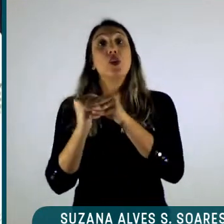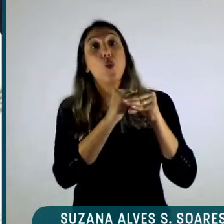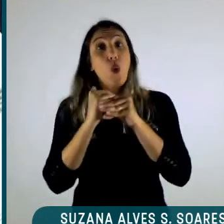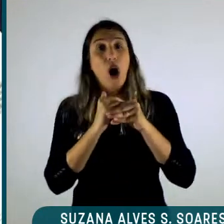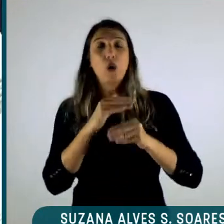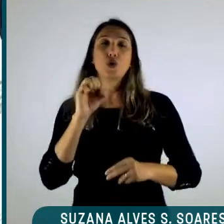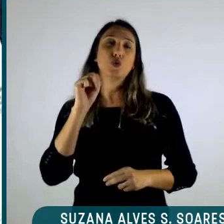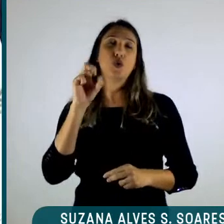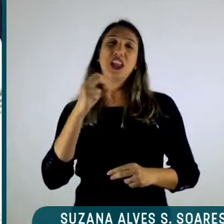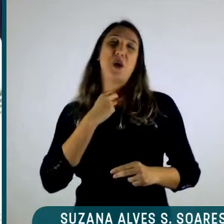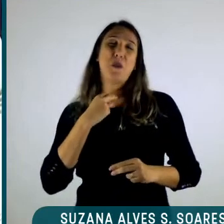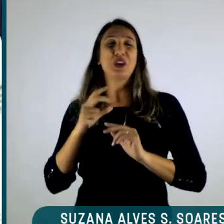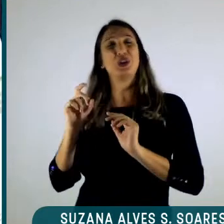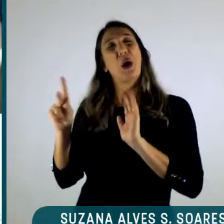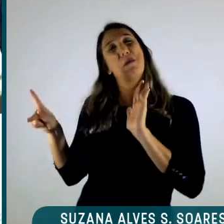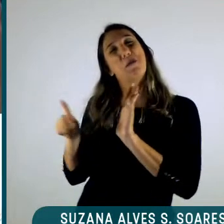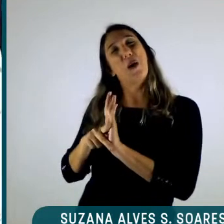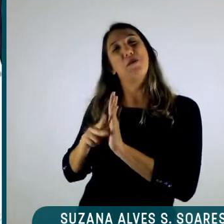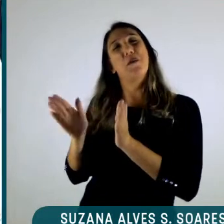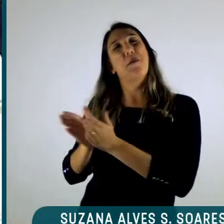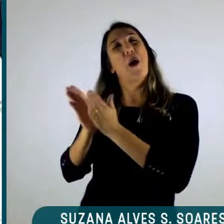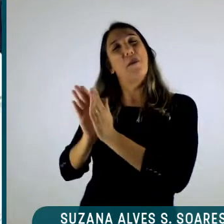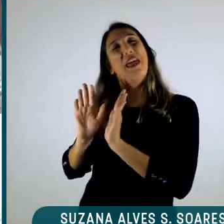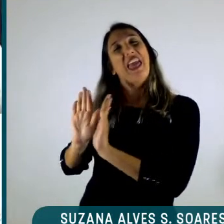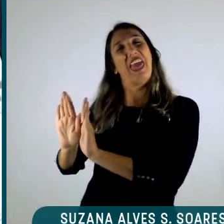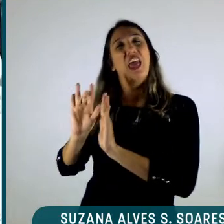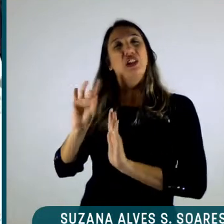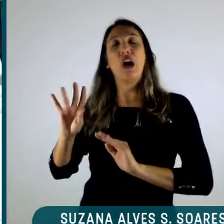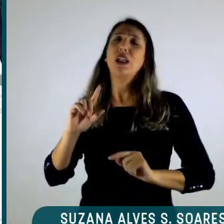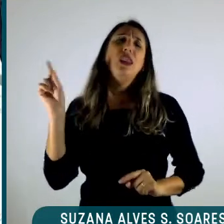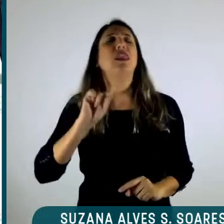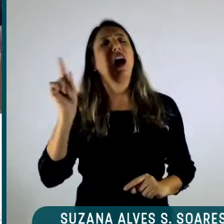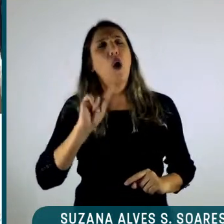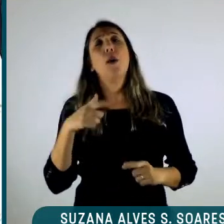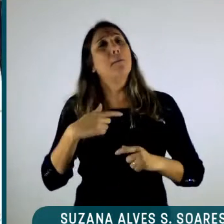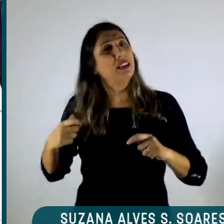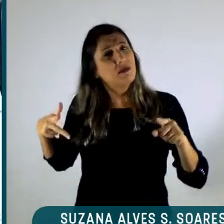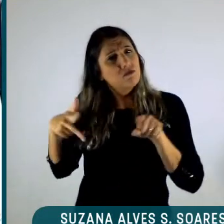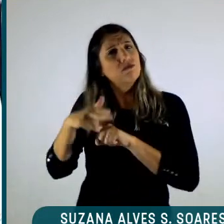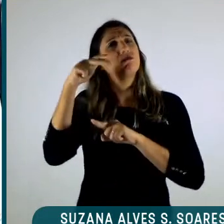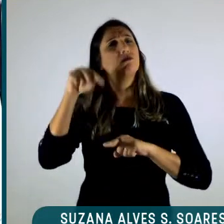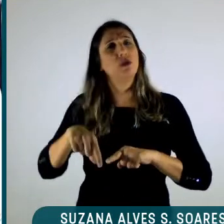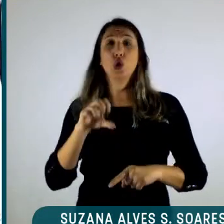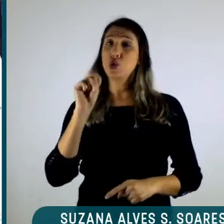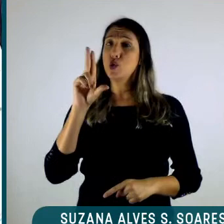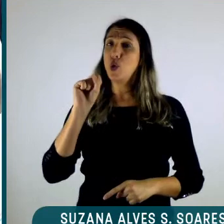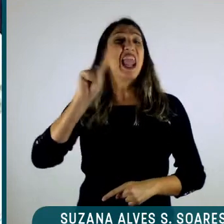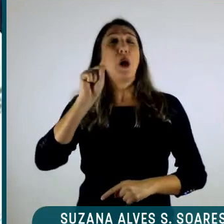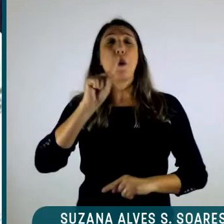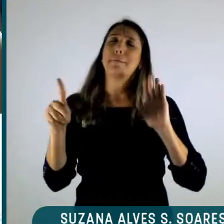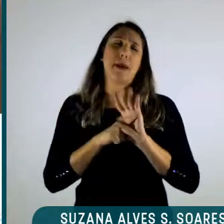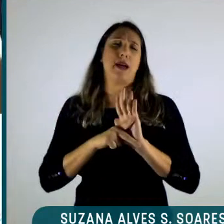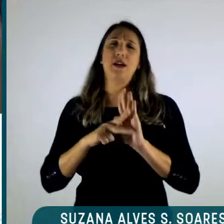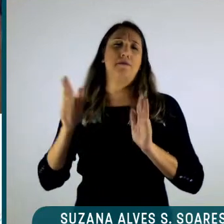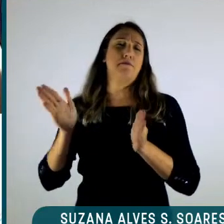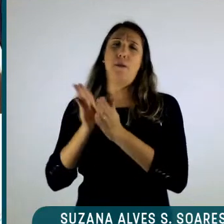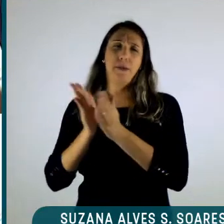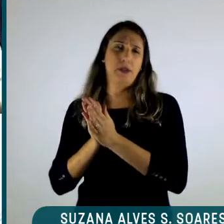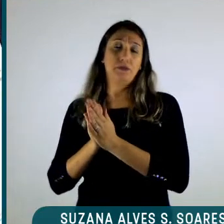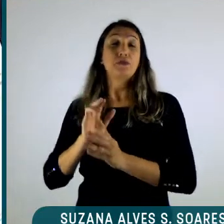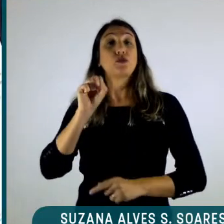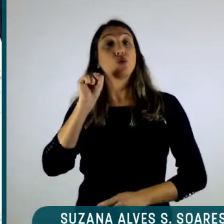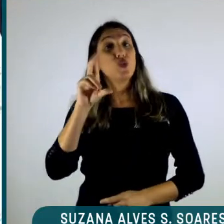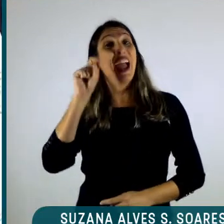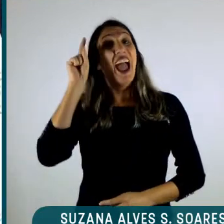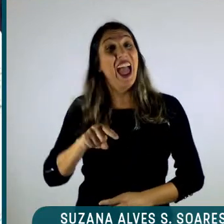are poor. Our health system cannot be a poor system for poor people. We have to stop that. It's not for